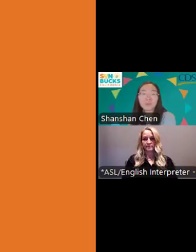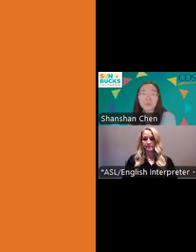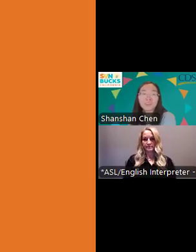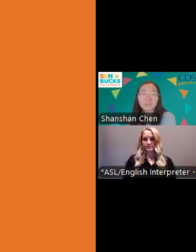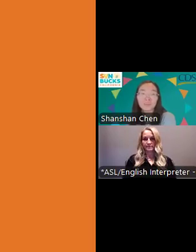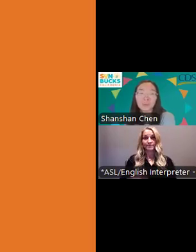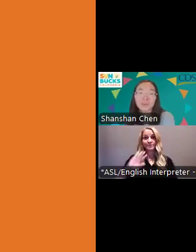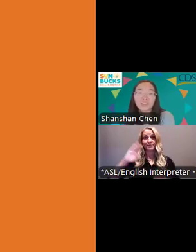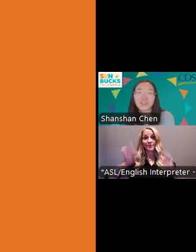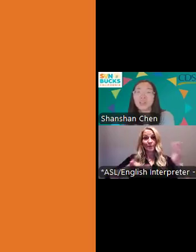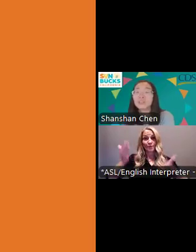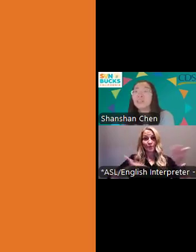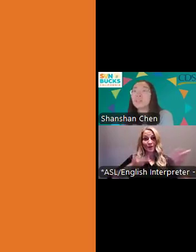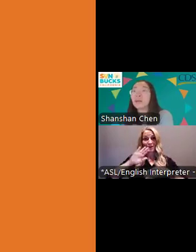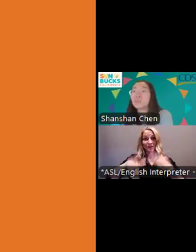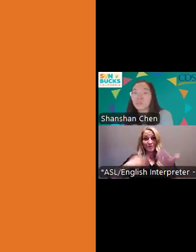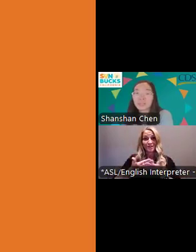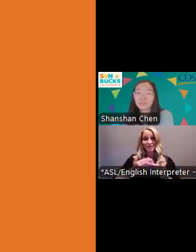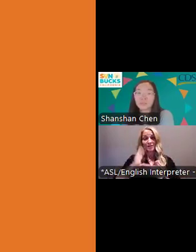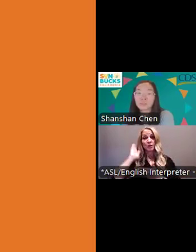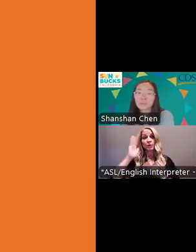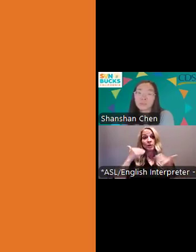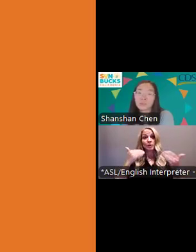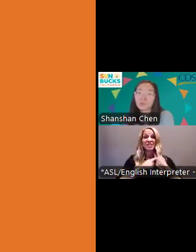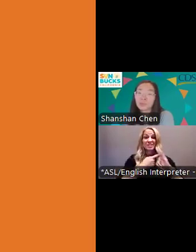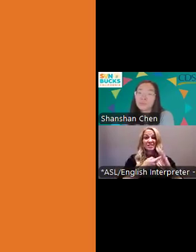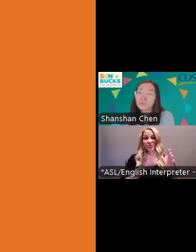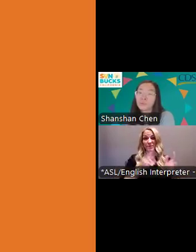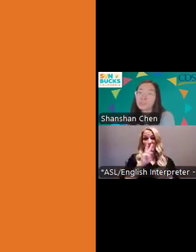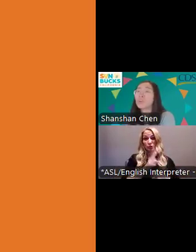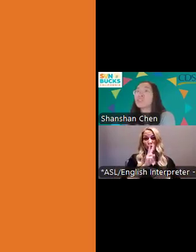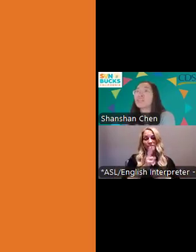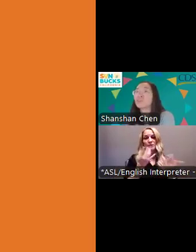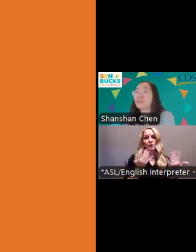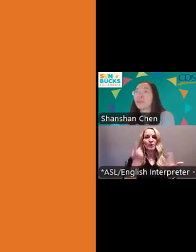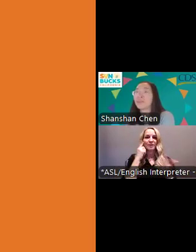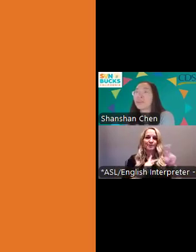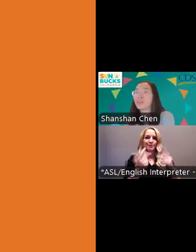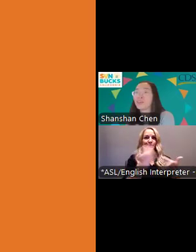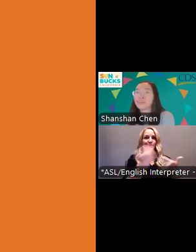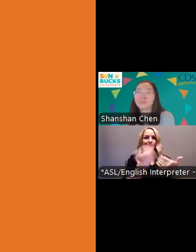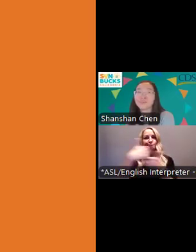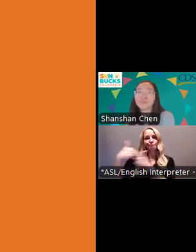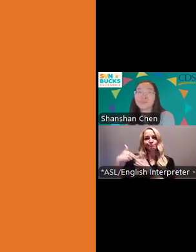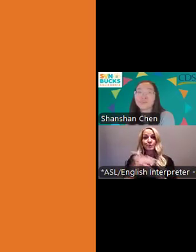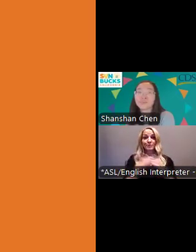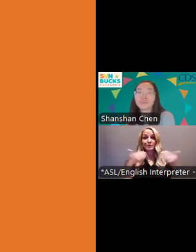Welcome, everyone. We will get started in about 2 minutes for people to trickle in before we start today's webinar. Thank